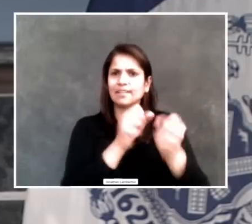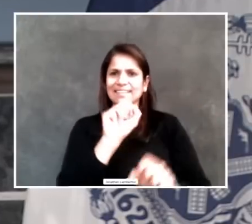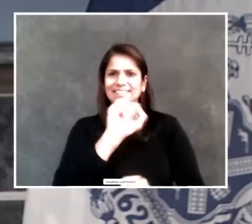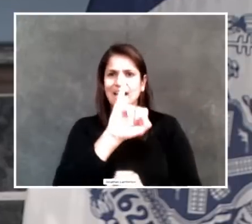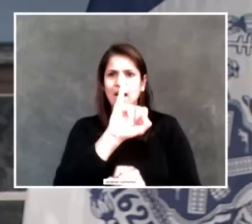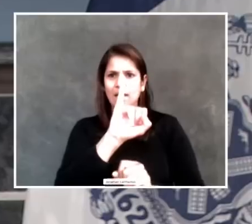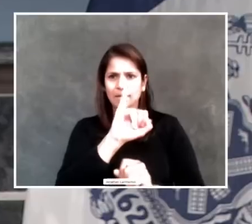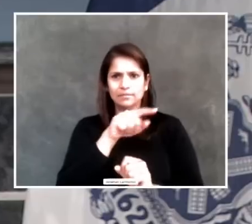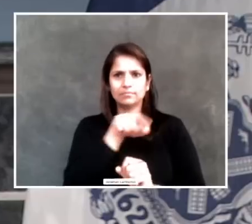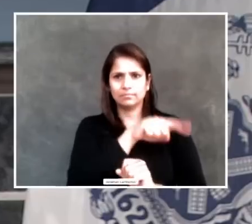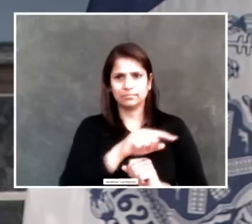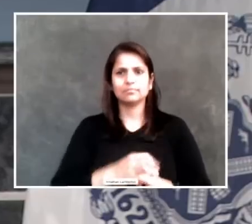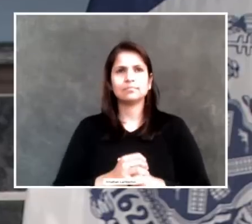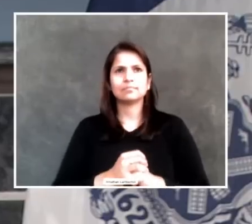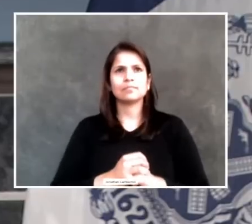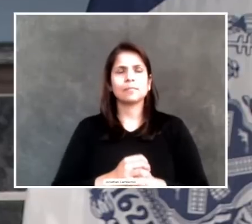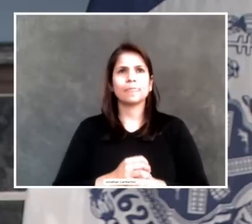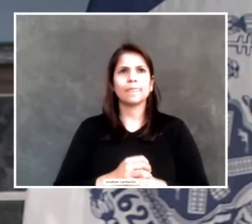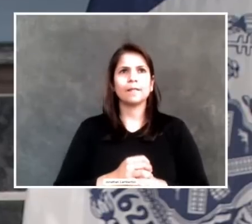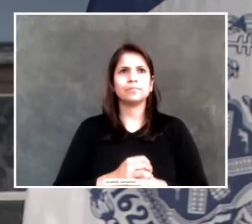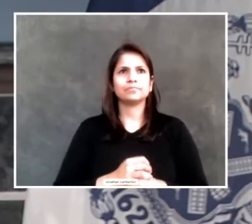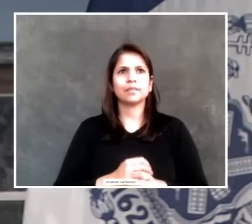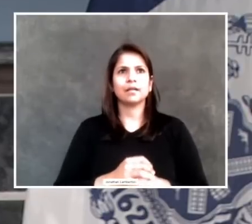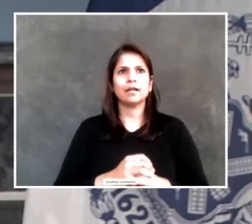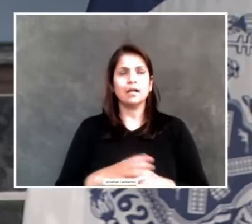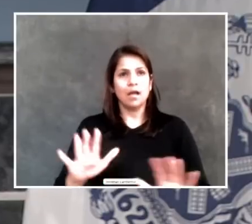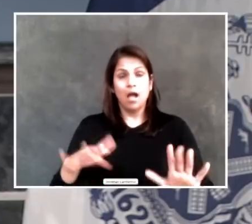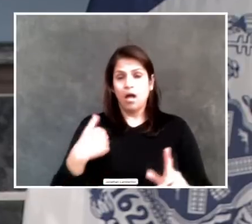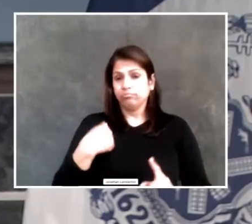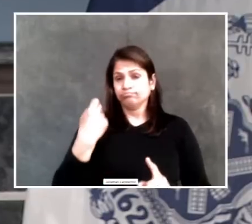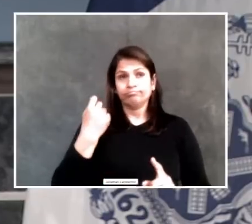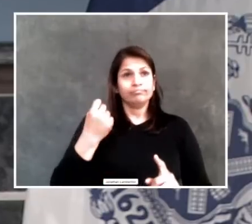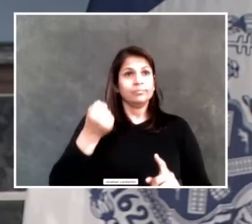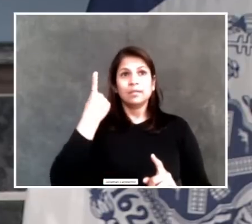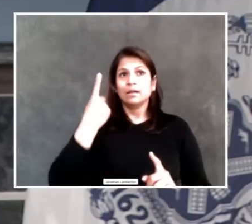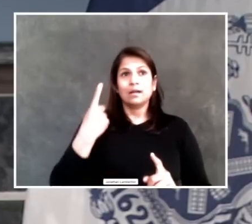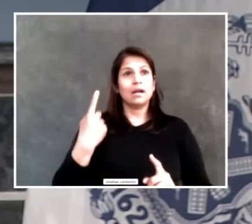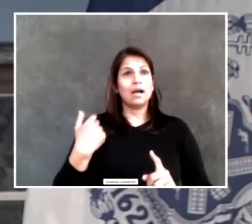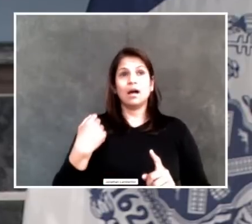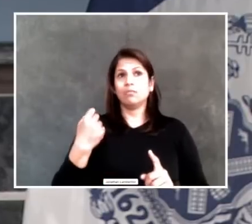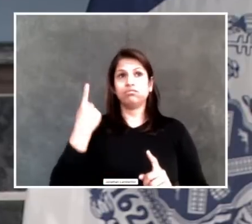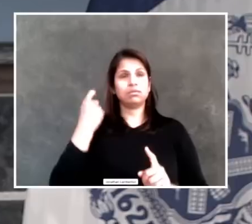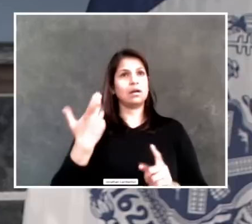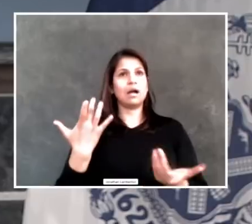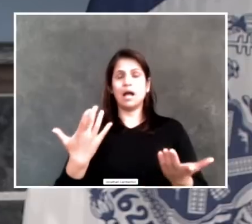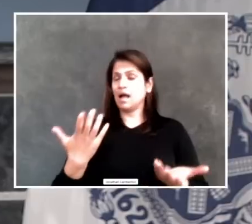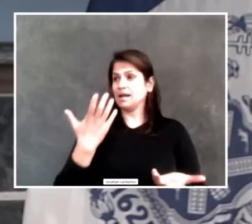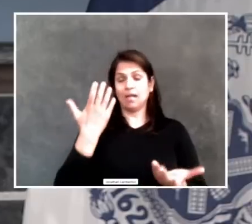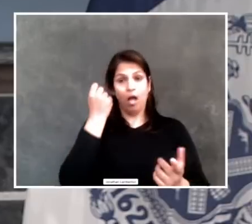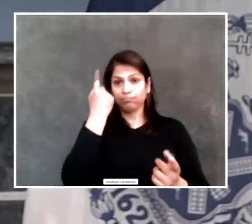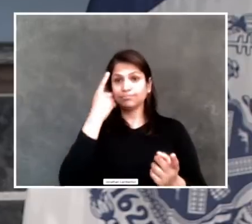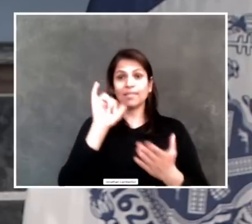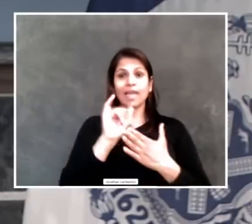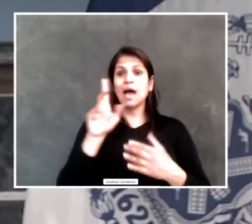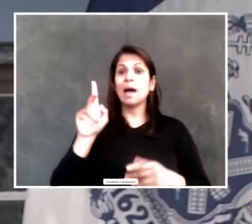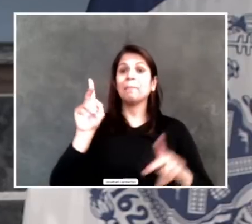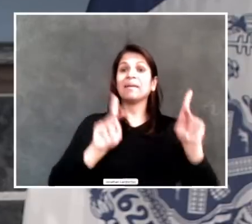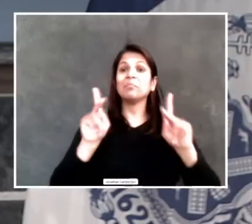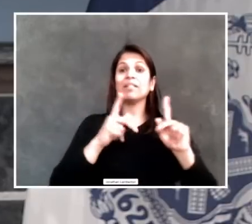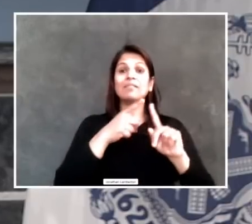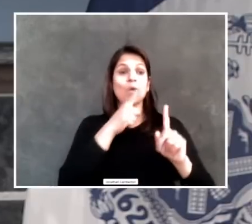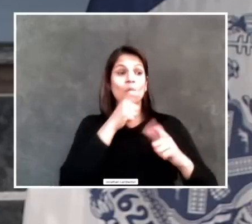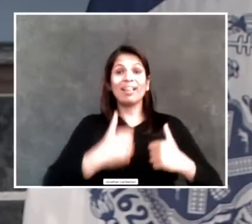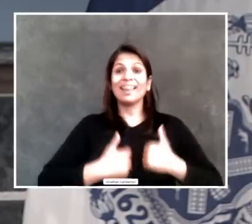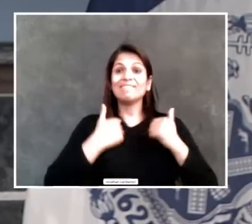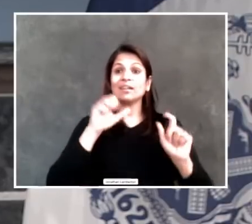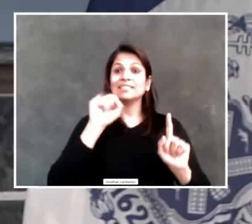about making sure Staten Island is not ignored. But I want to protest when actual constant shipments of needed supplies